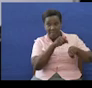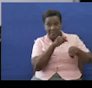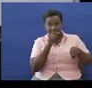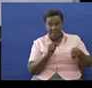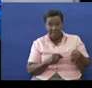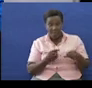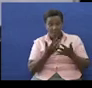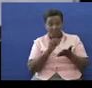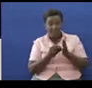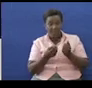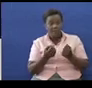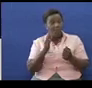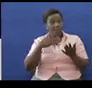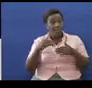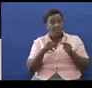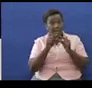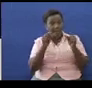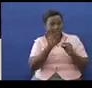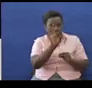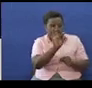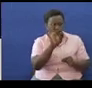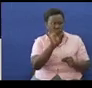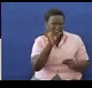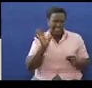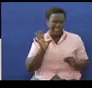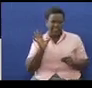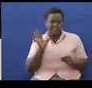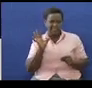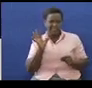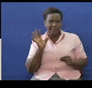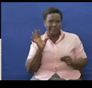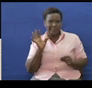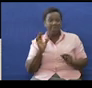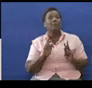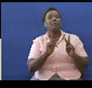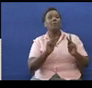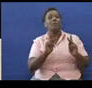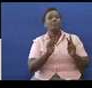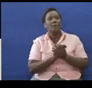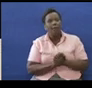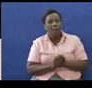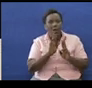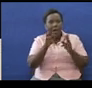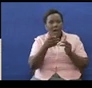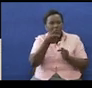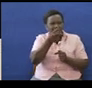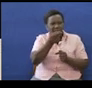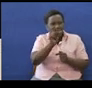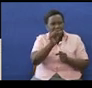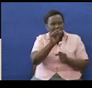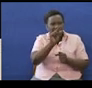Do you know the word thorn? The thorns that if you touch the leaves, they will hurt you. So the leaves normally